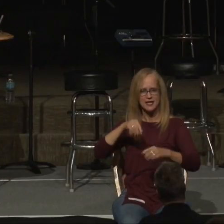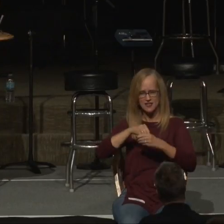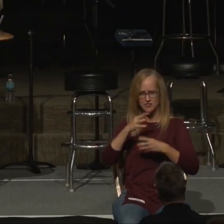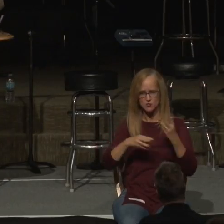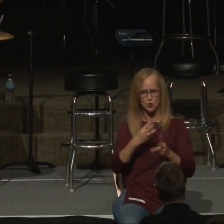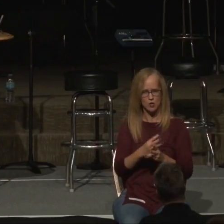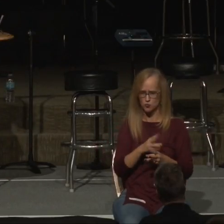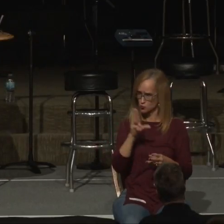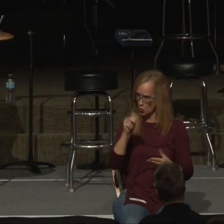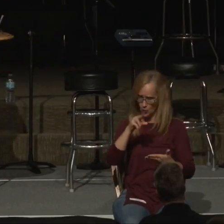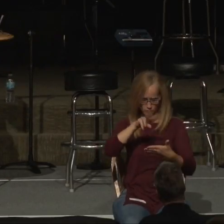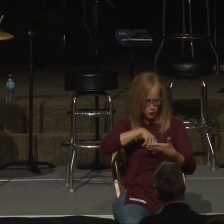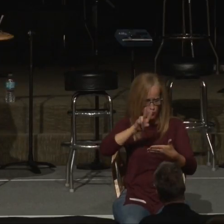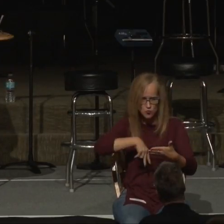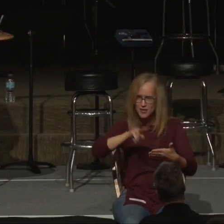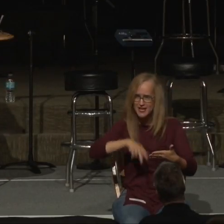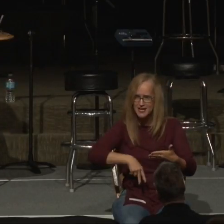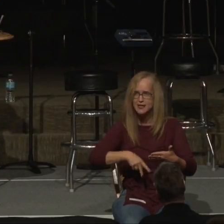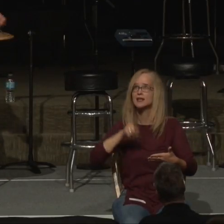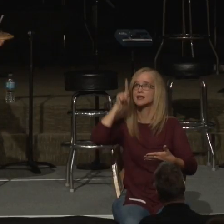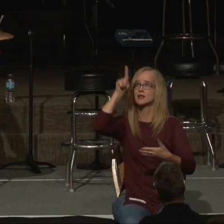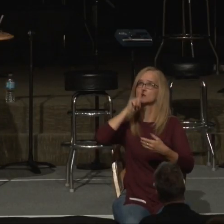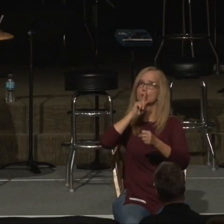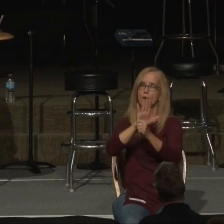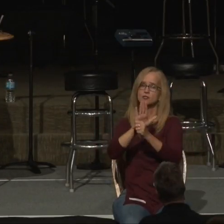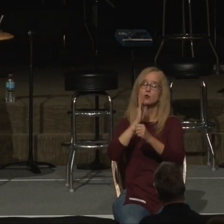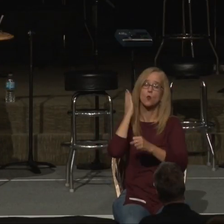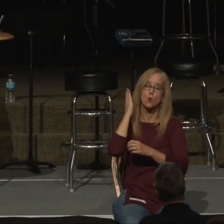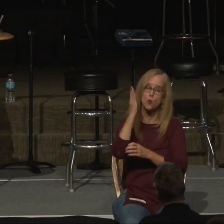the Bible, you'll find that he promised there would be.